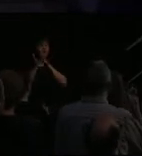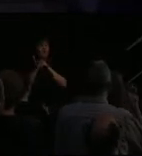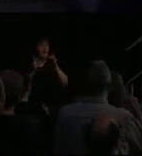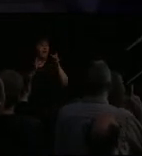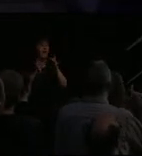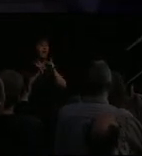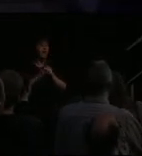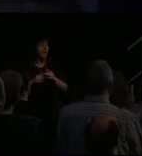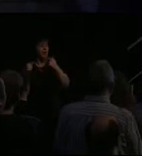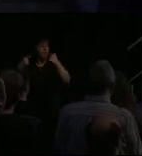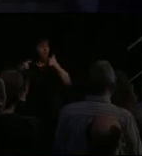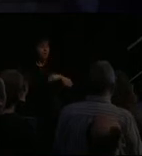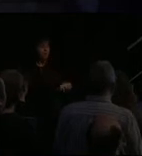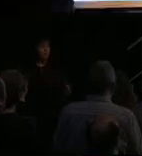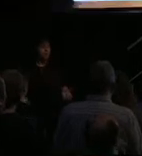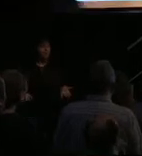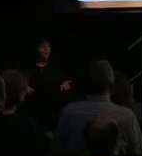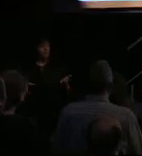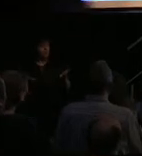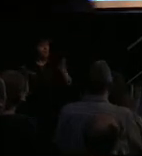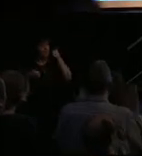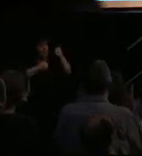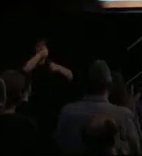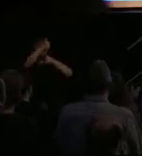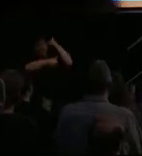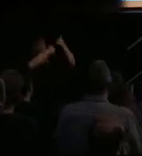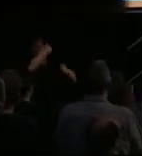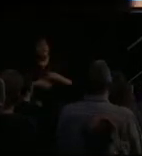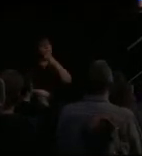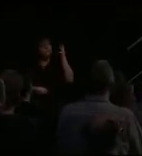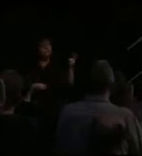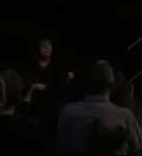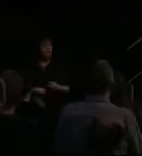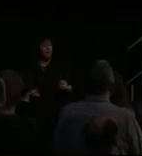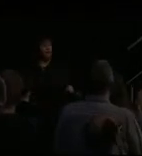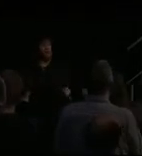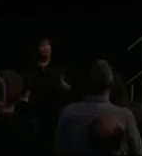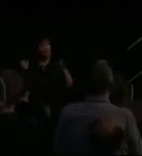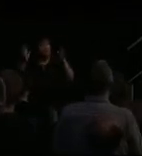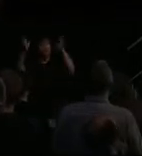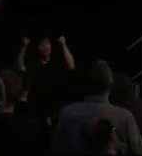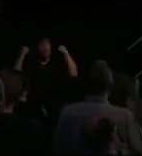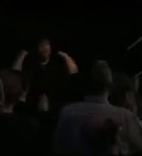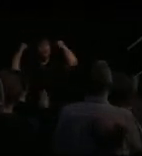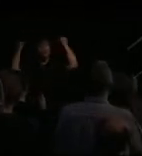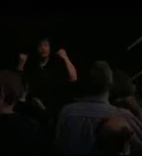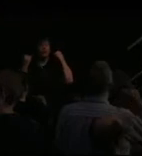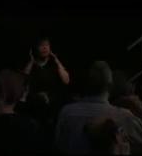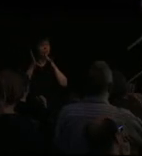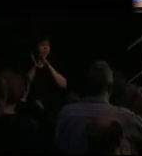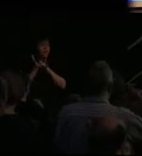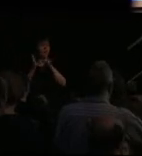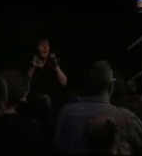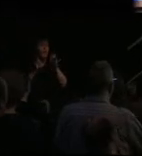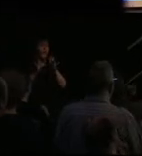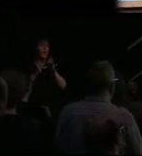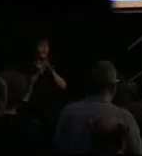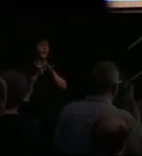the Lamb. Let it rise, praise again. Glory to